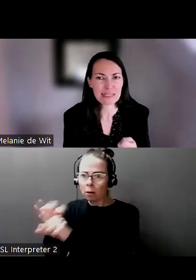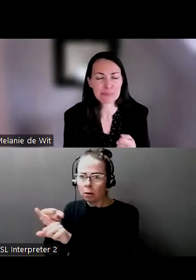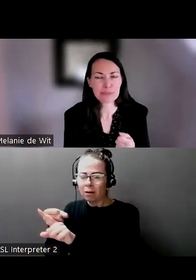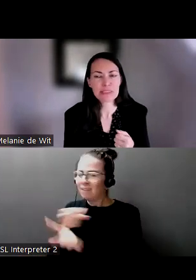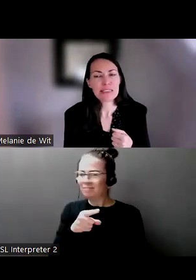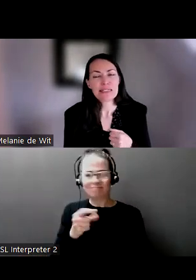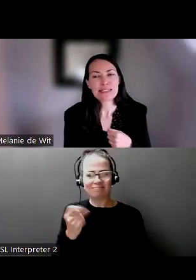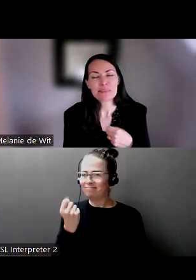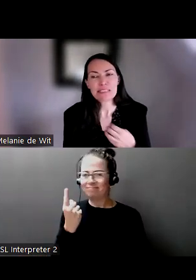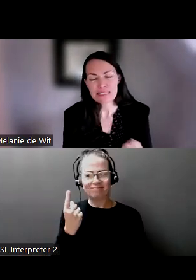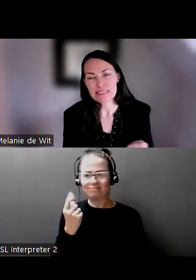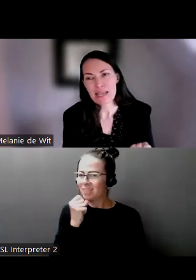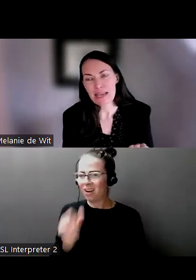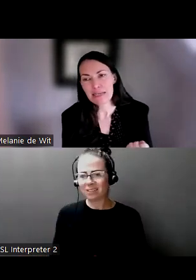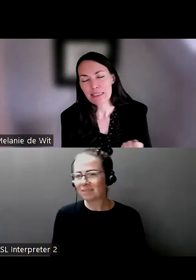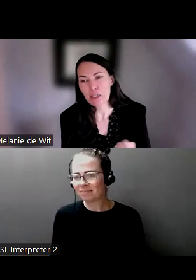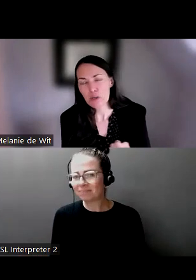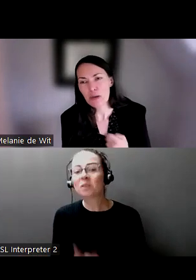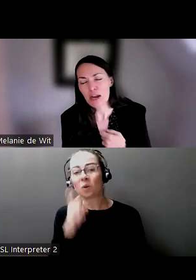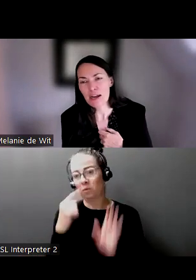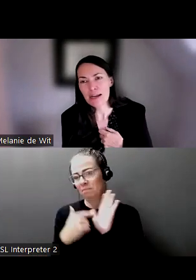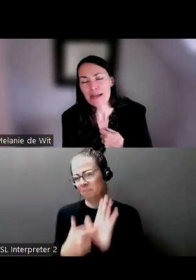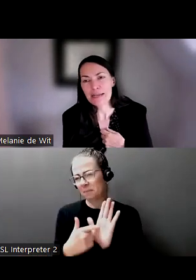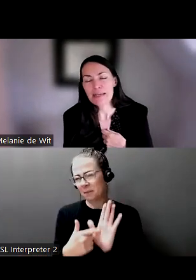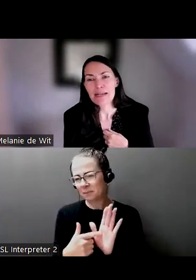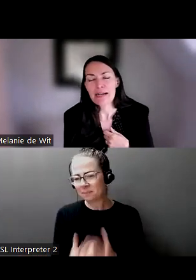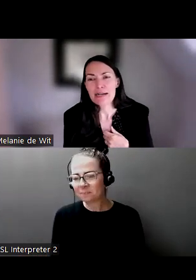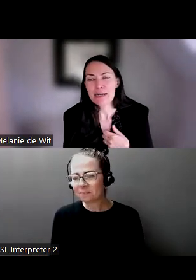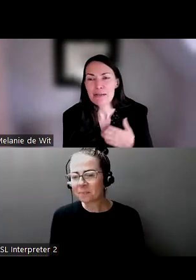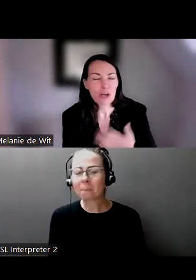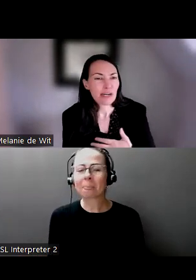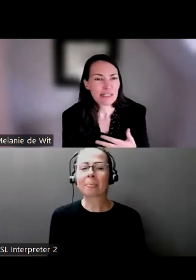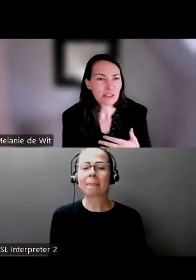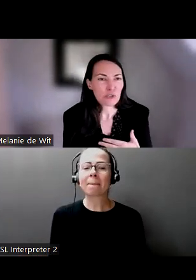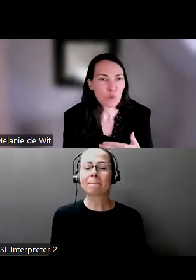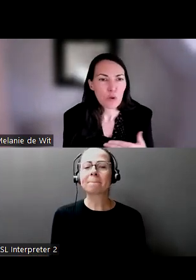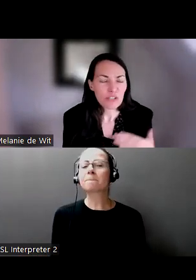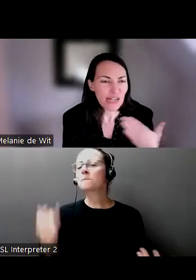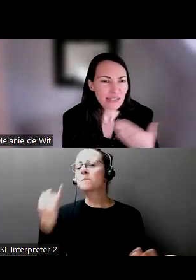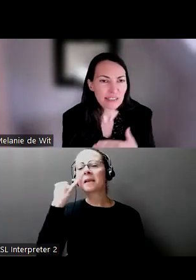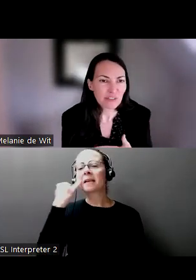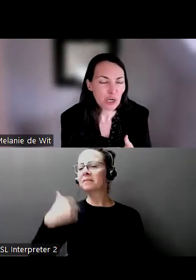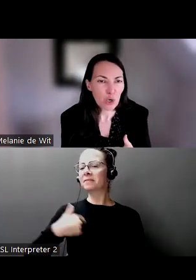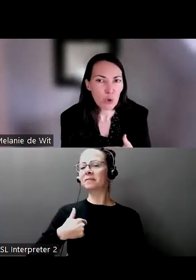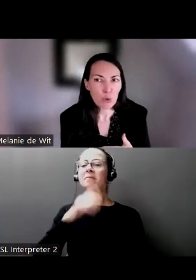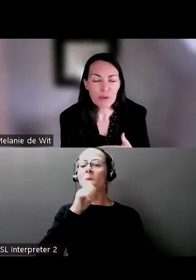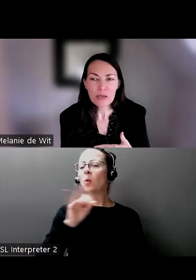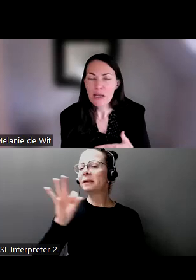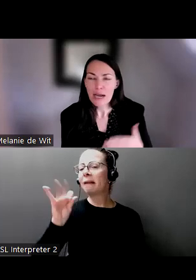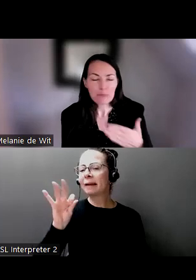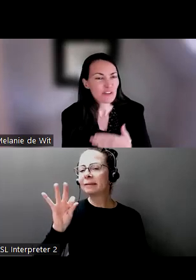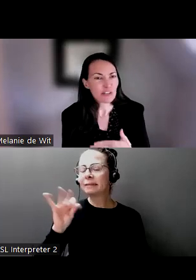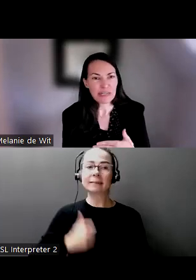an example. Let's say, I am 90 years old. I live at